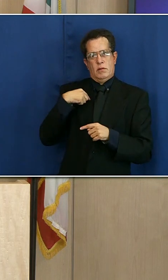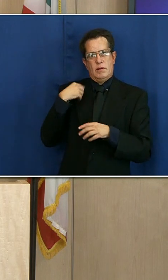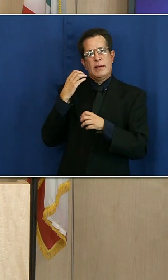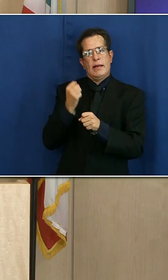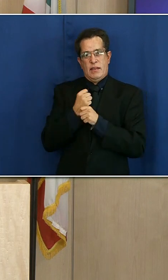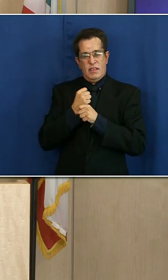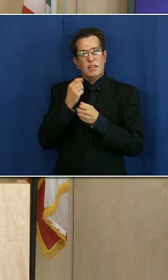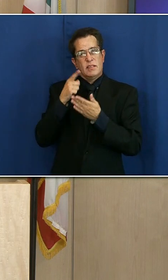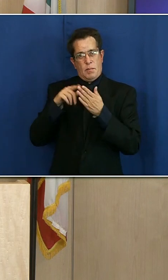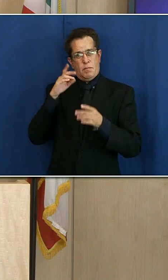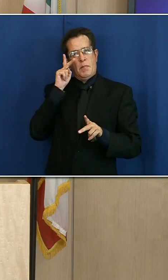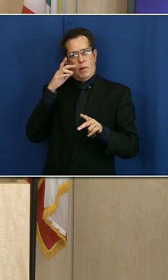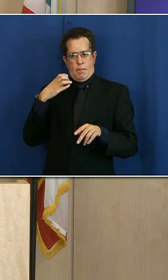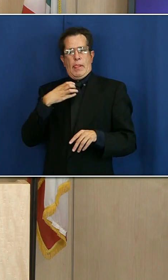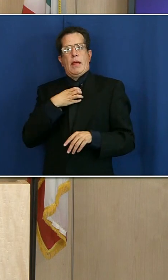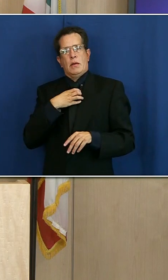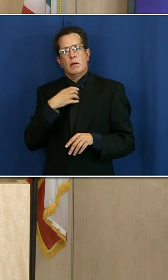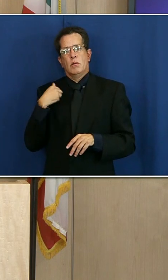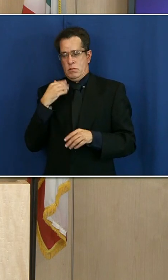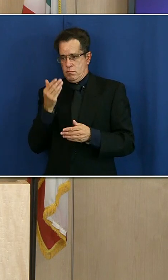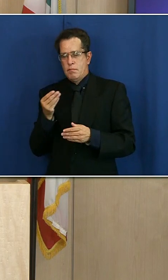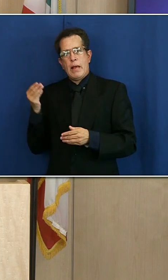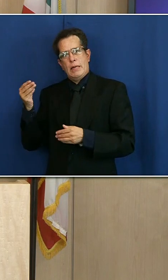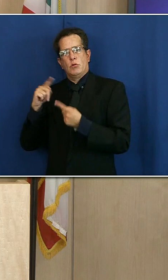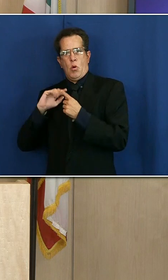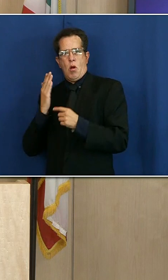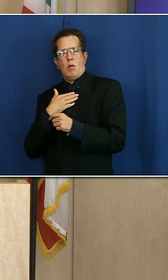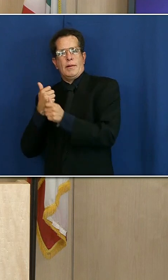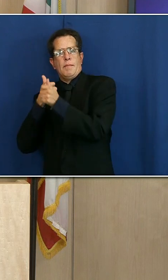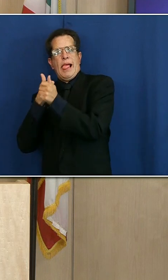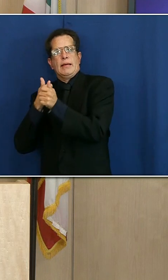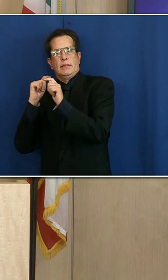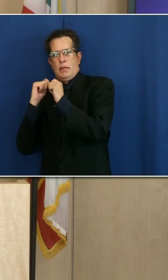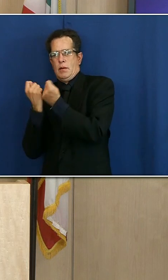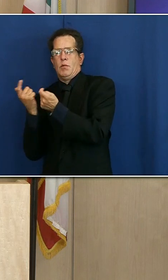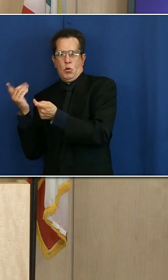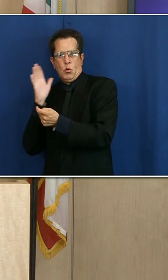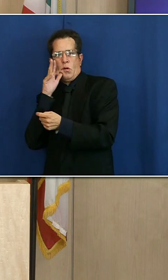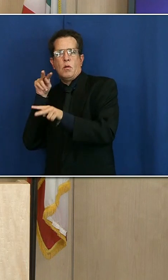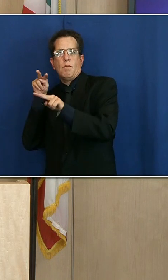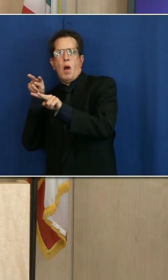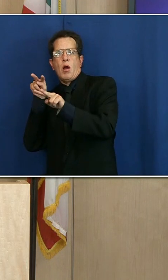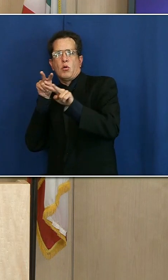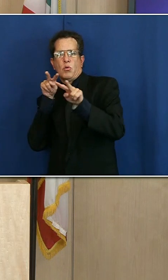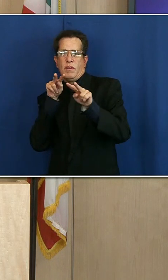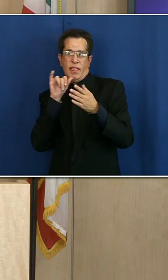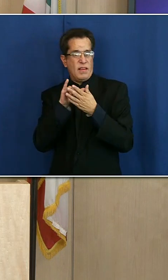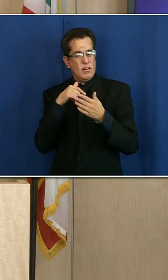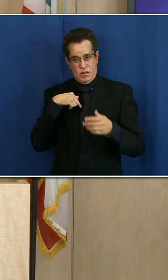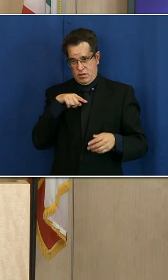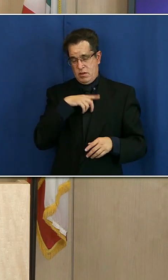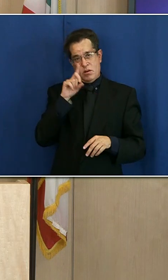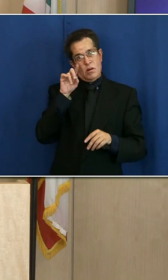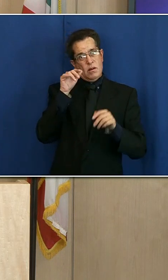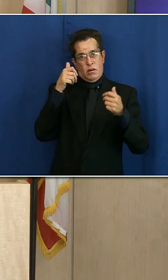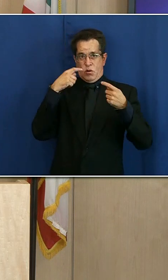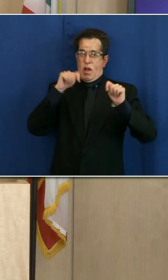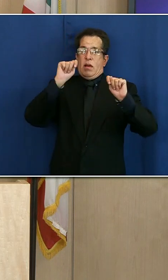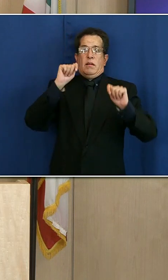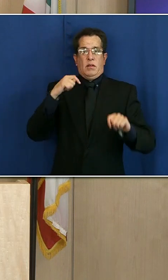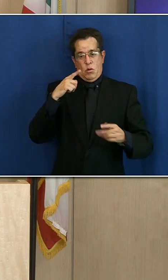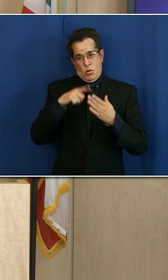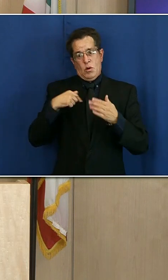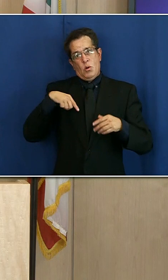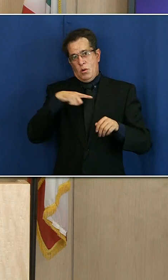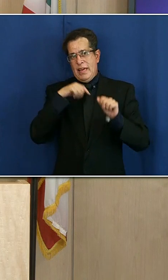over email, and we pass that on to our compliance team. So we are doing all that we can to work with